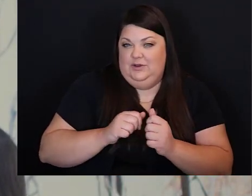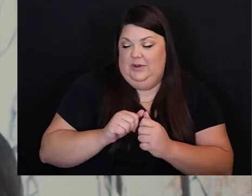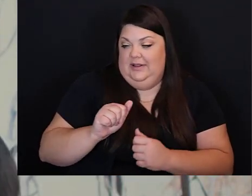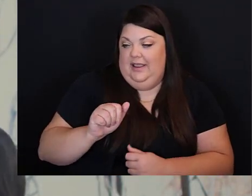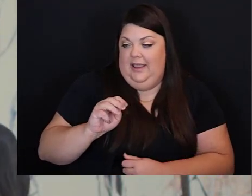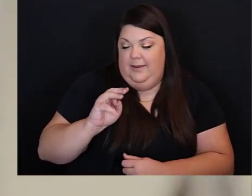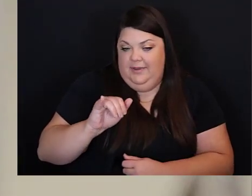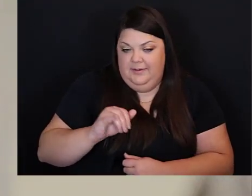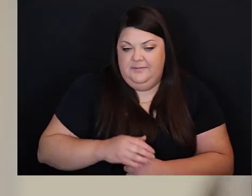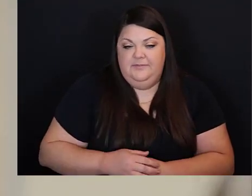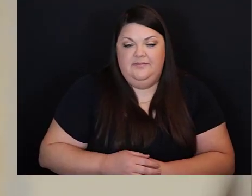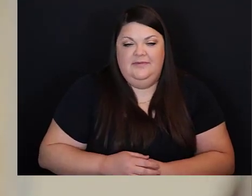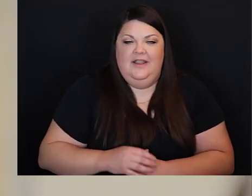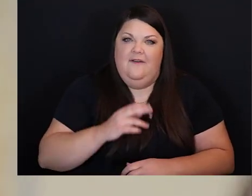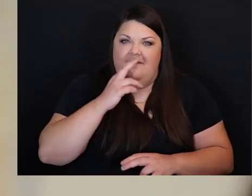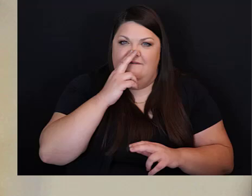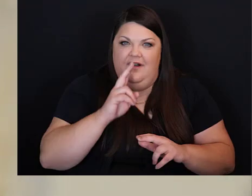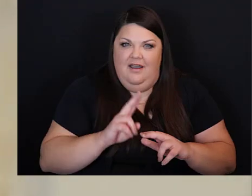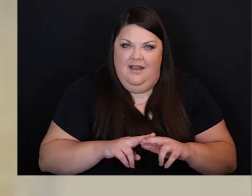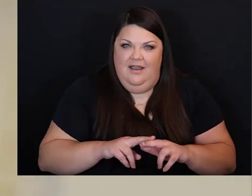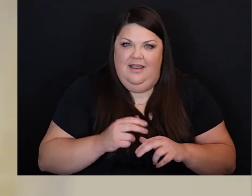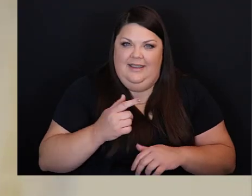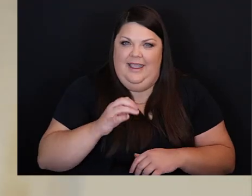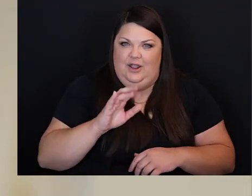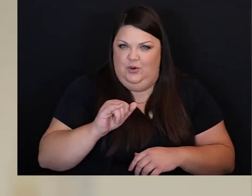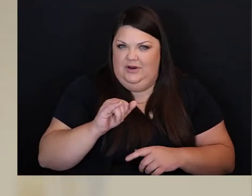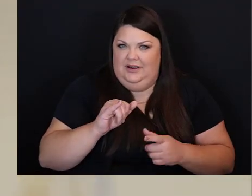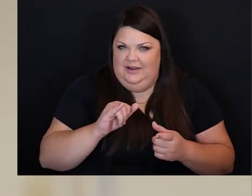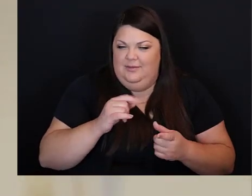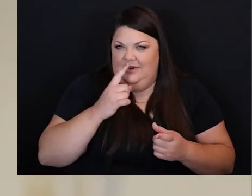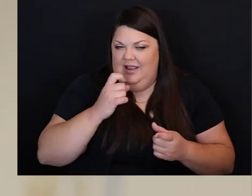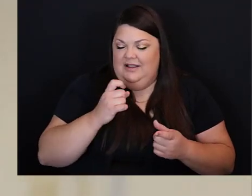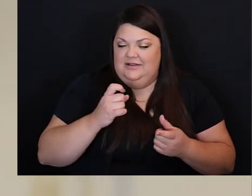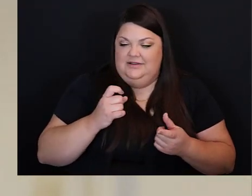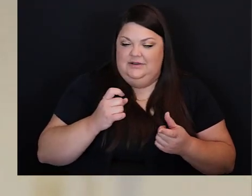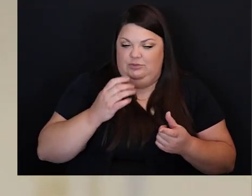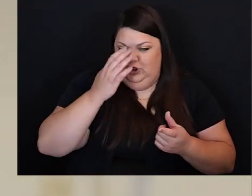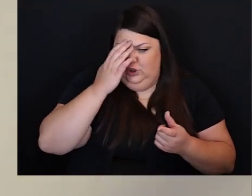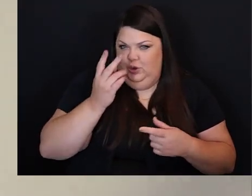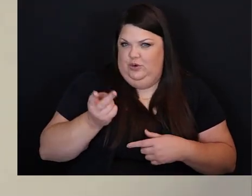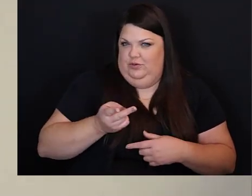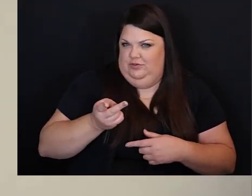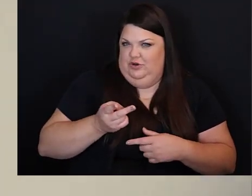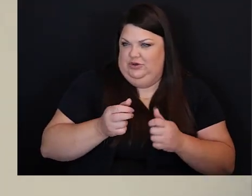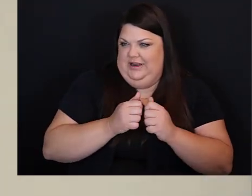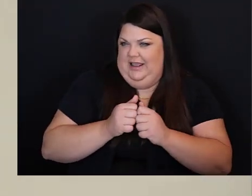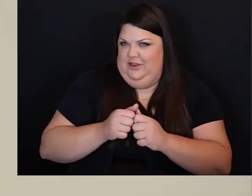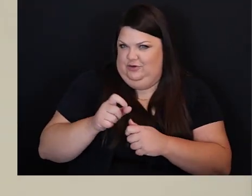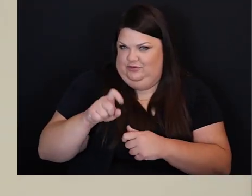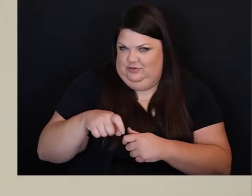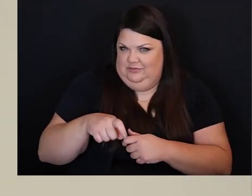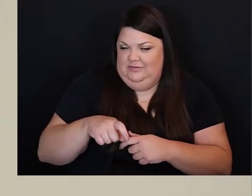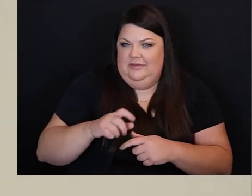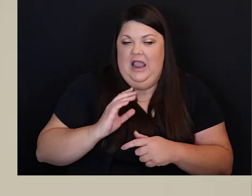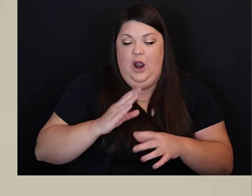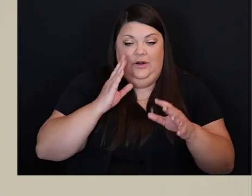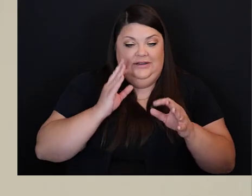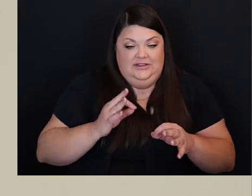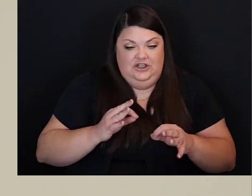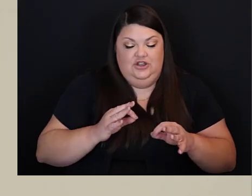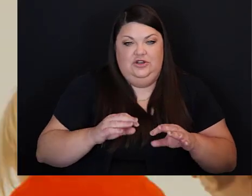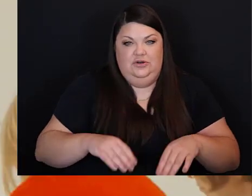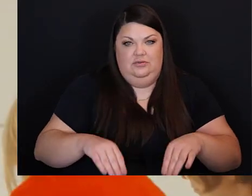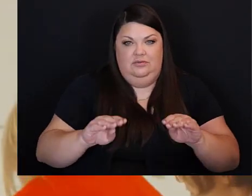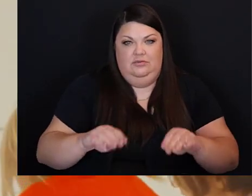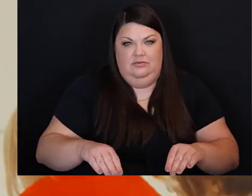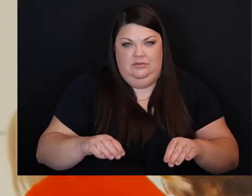Amy, that was such a fun gallery to think about because we knew we wanted to put you together. Our decision to